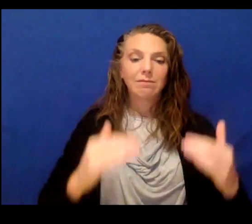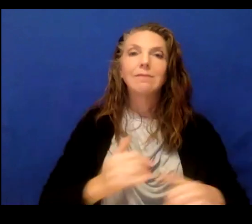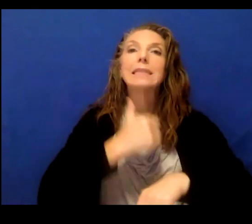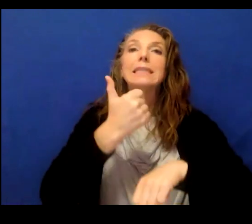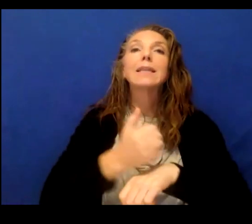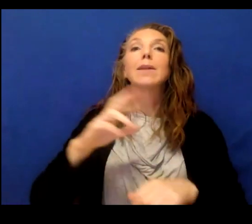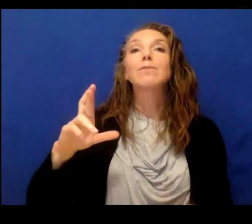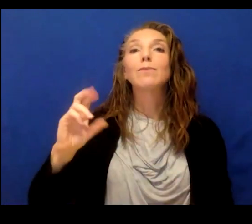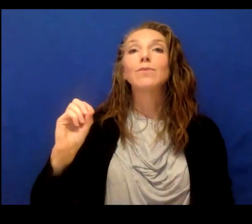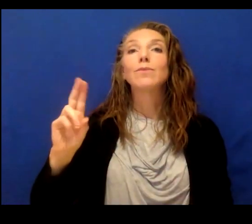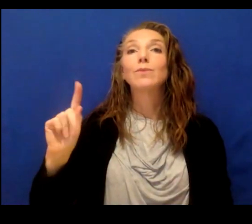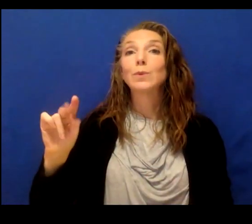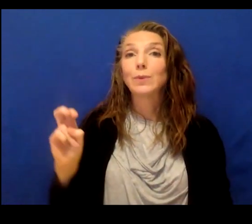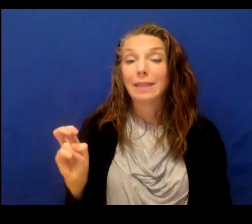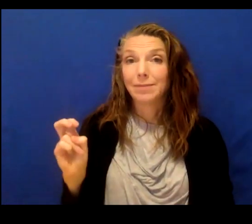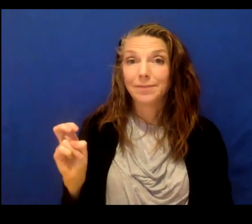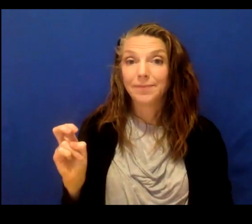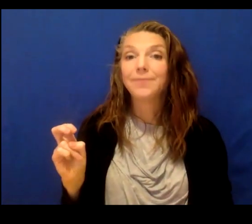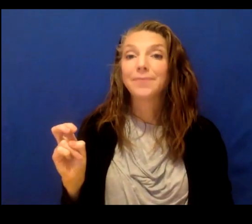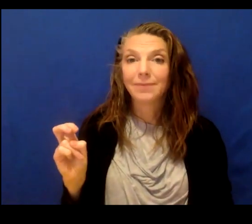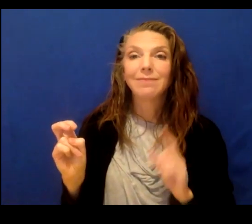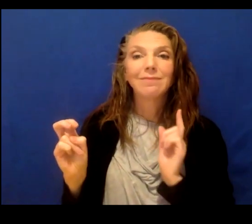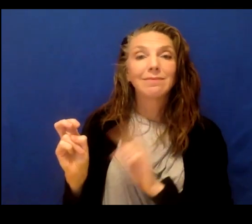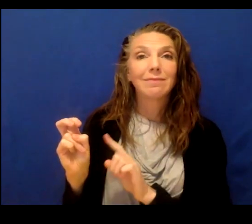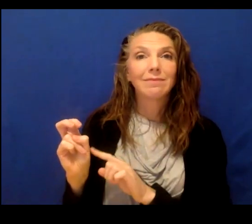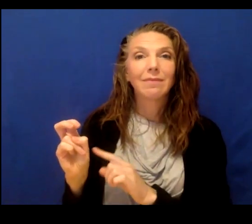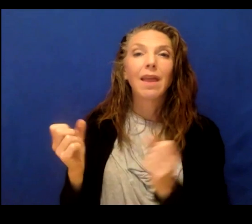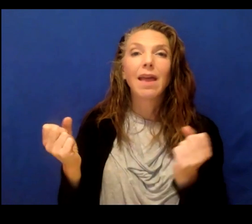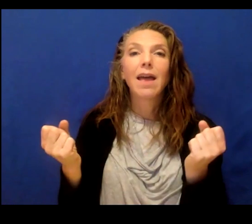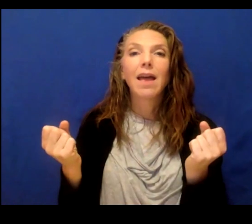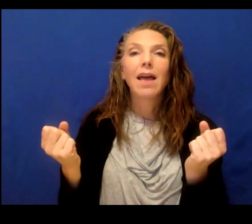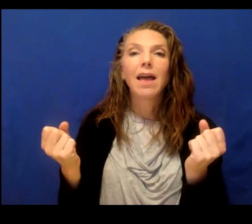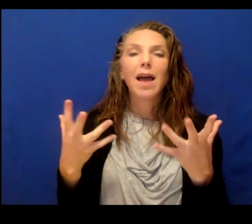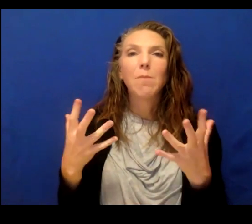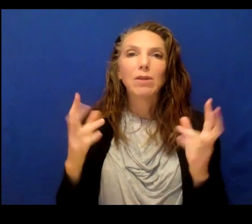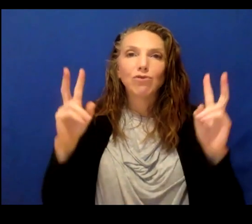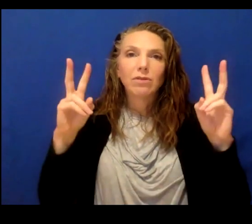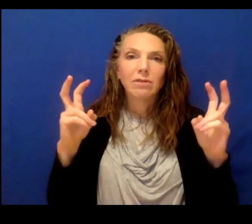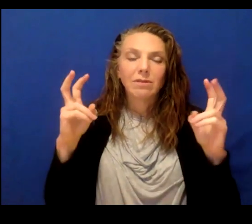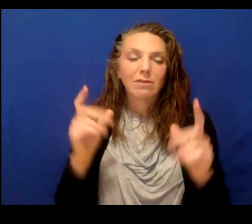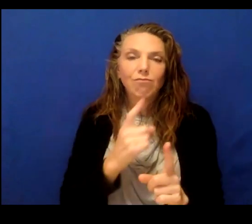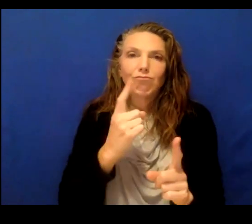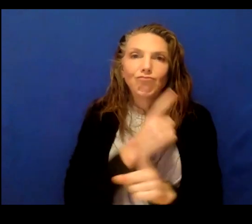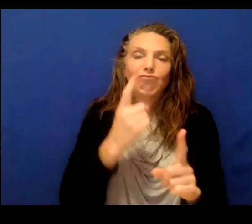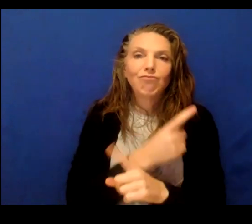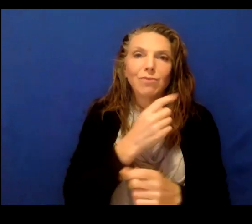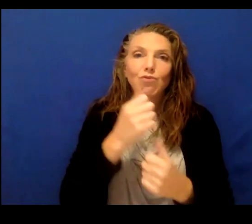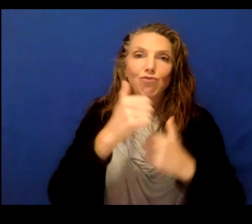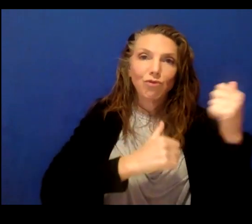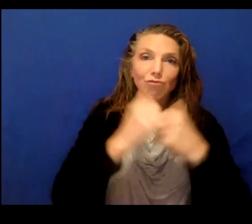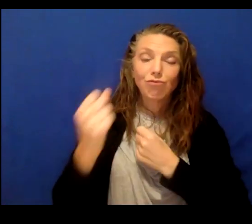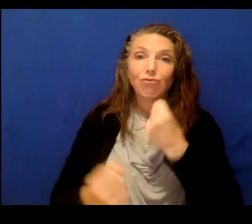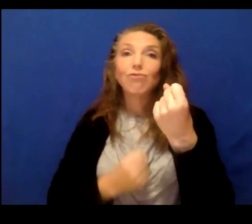from them. And we plan them with around the amount of just right structure and support.